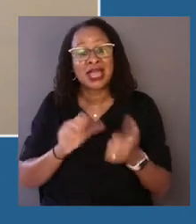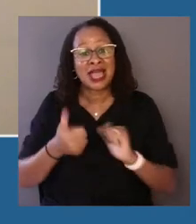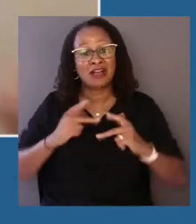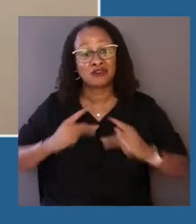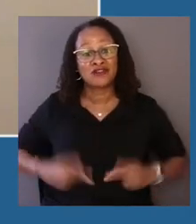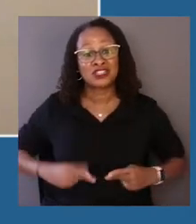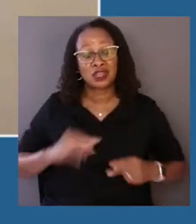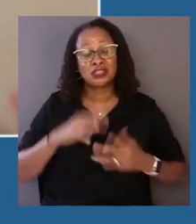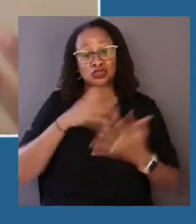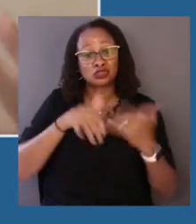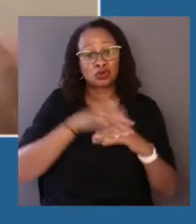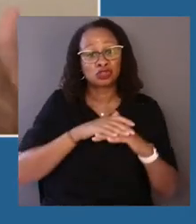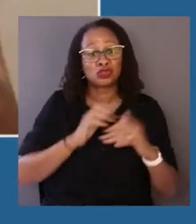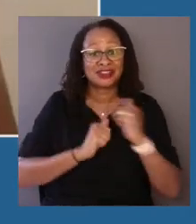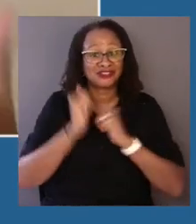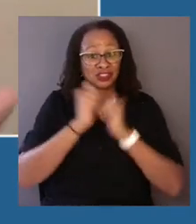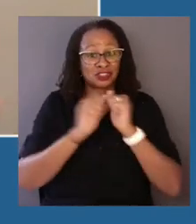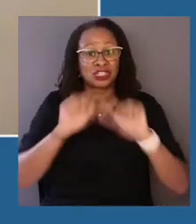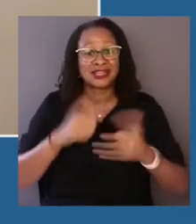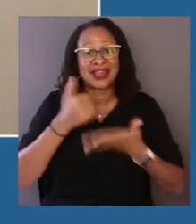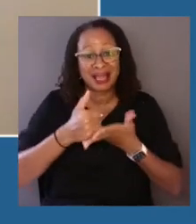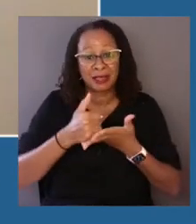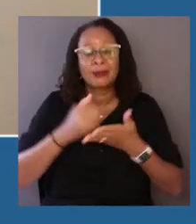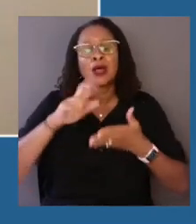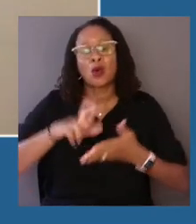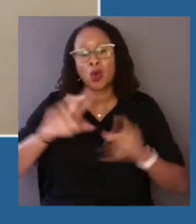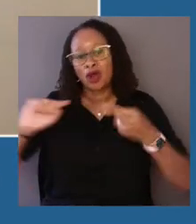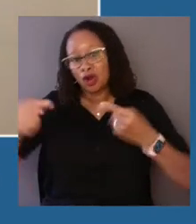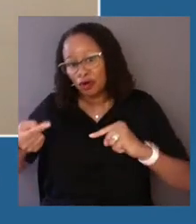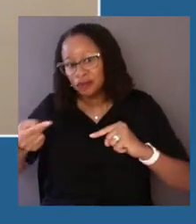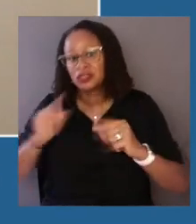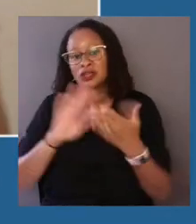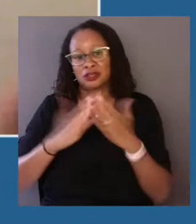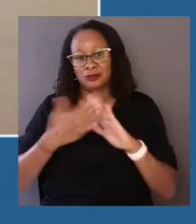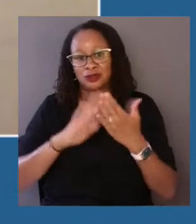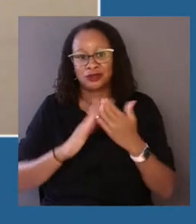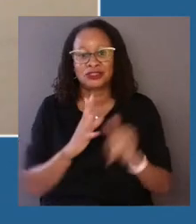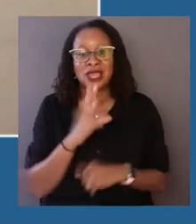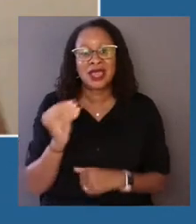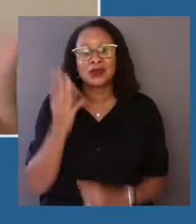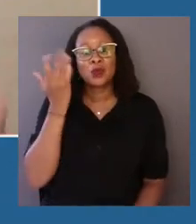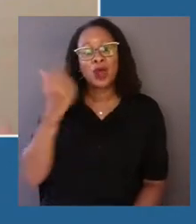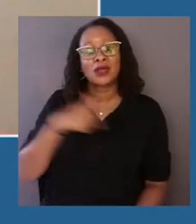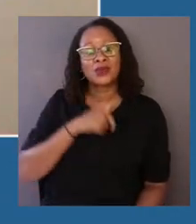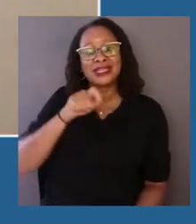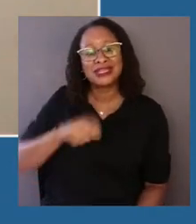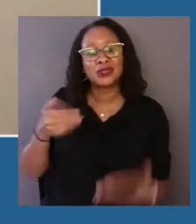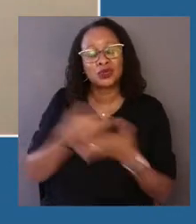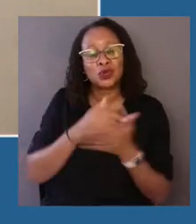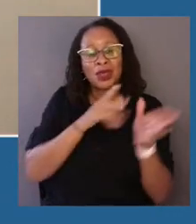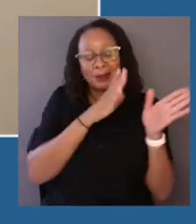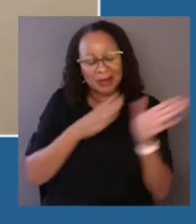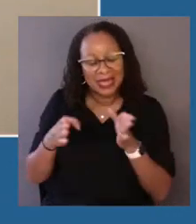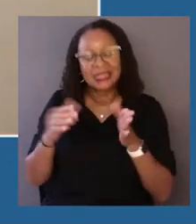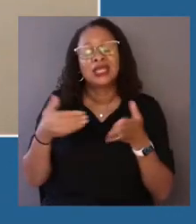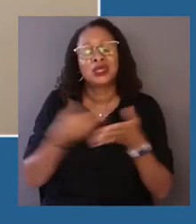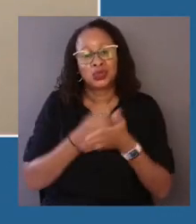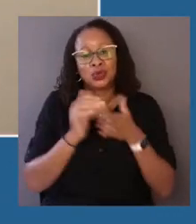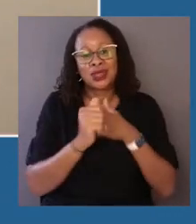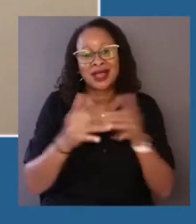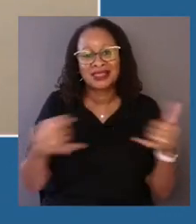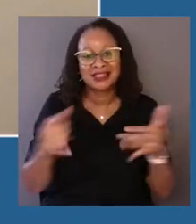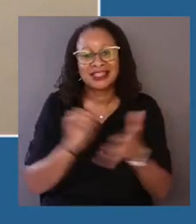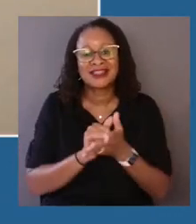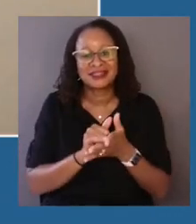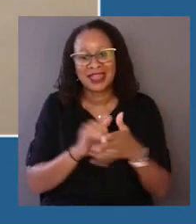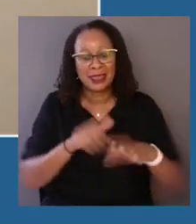can actually help or hinder communities, and why we need new planning and new guidelines that actually bake